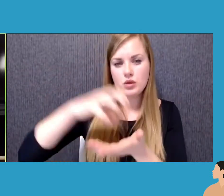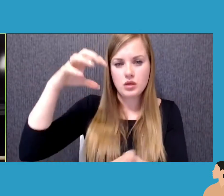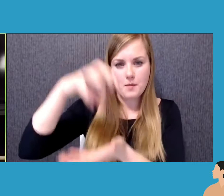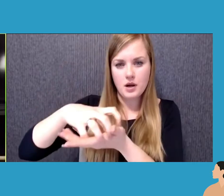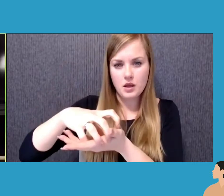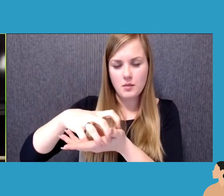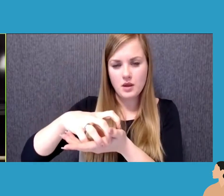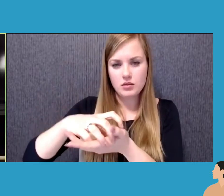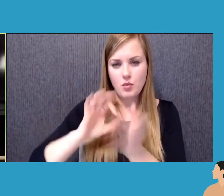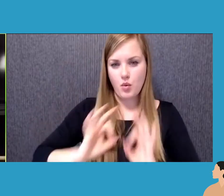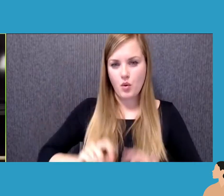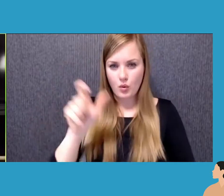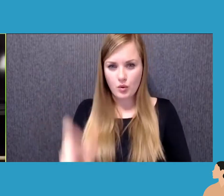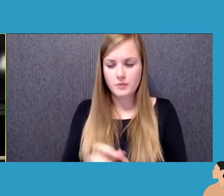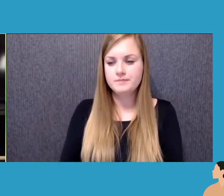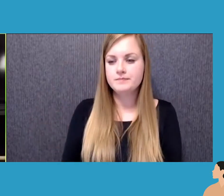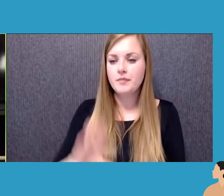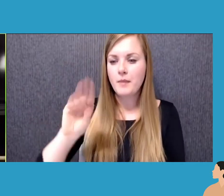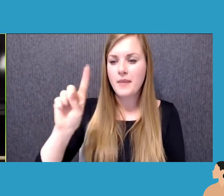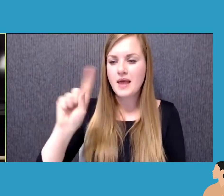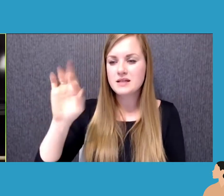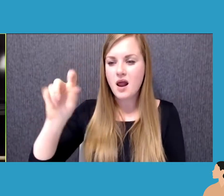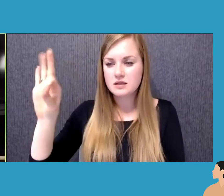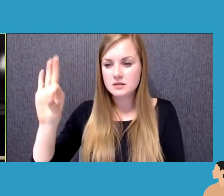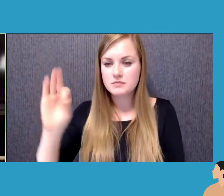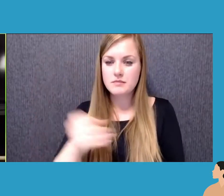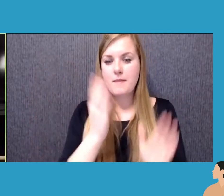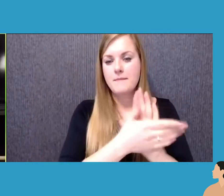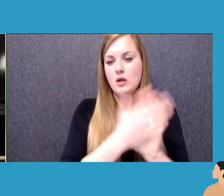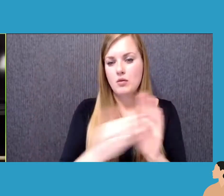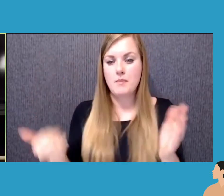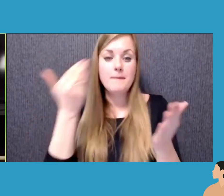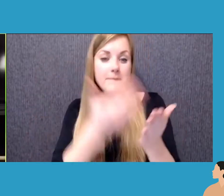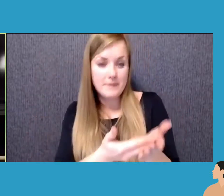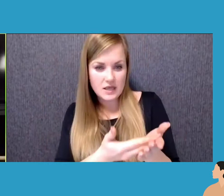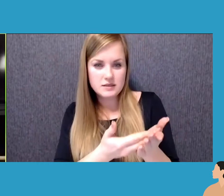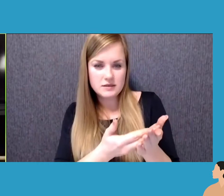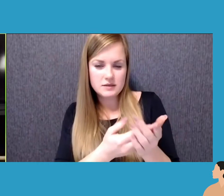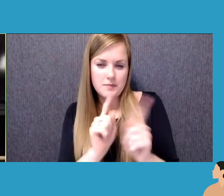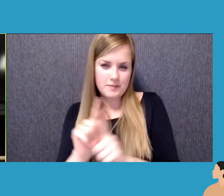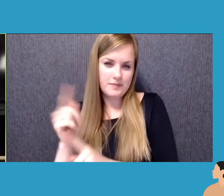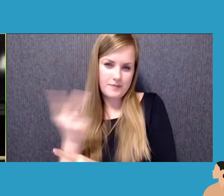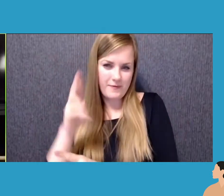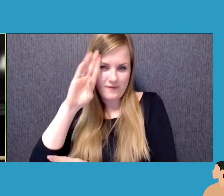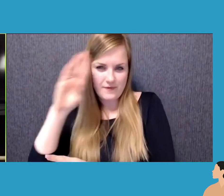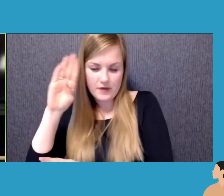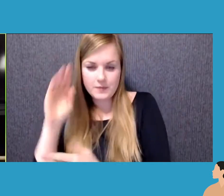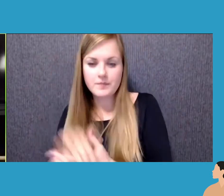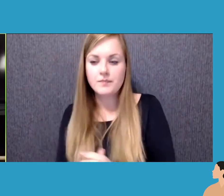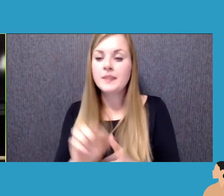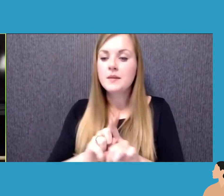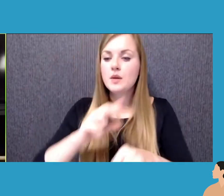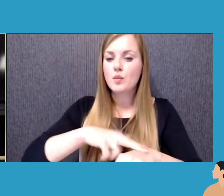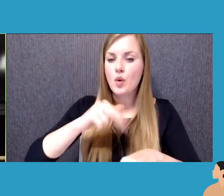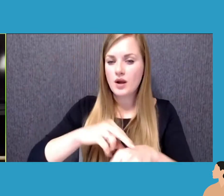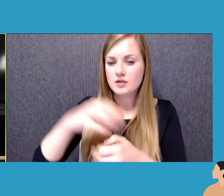at the Prosecutor General's Office of the Republic of Lithuania, and Pijus Beizaras is LGBT community